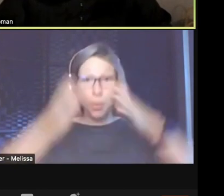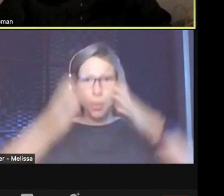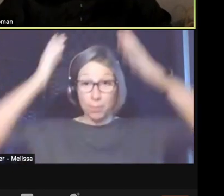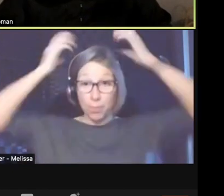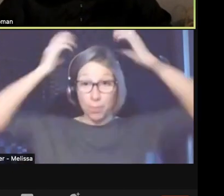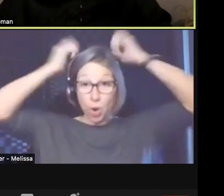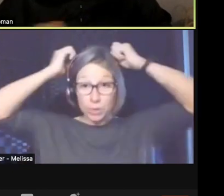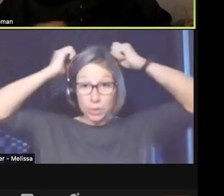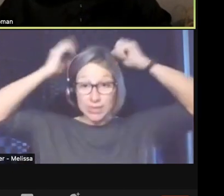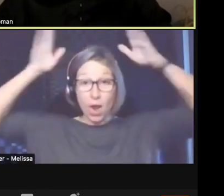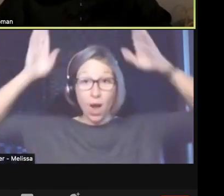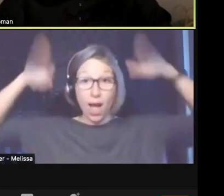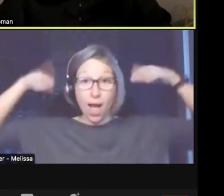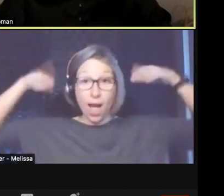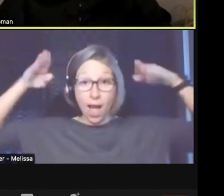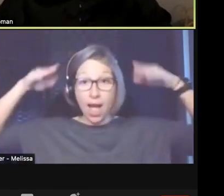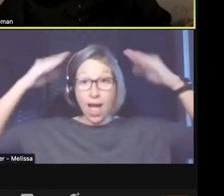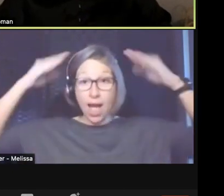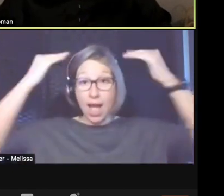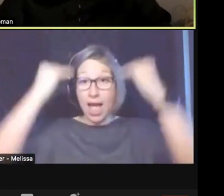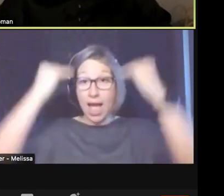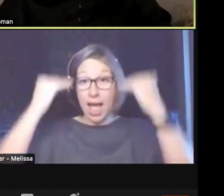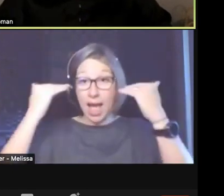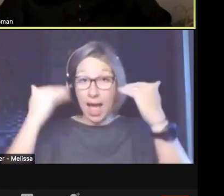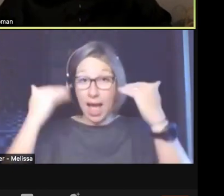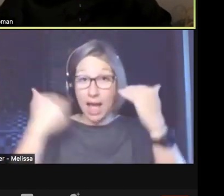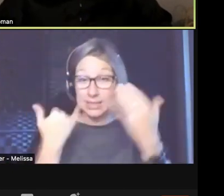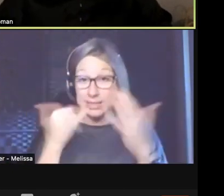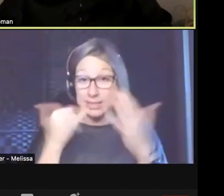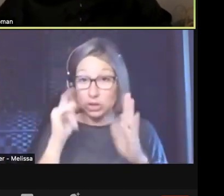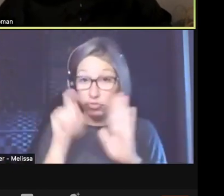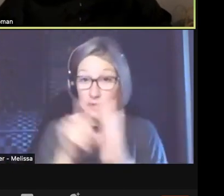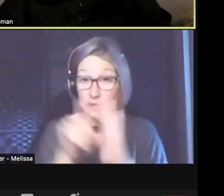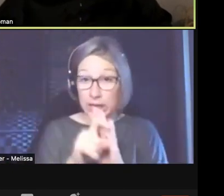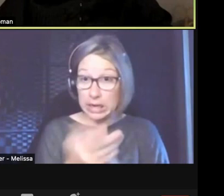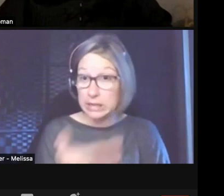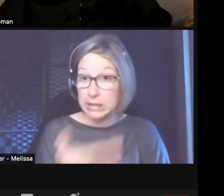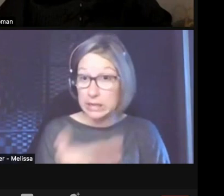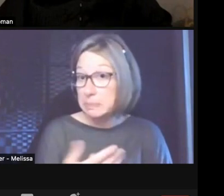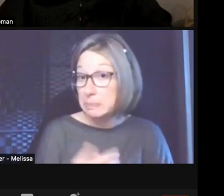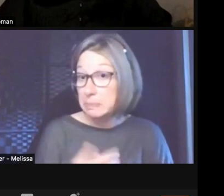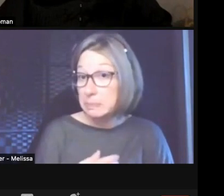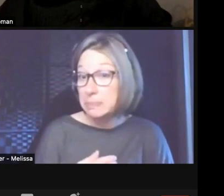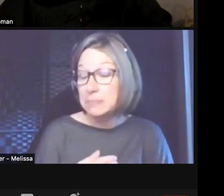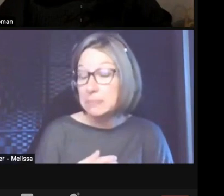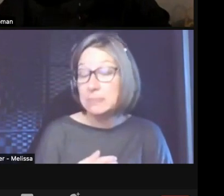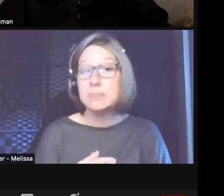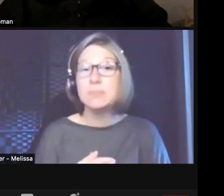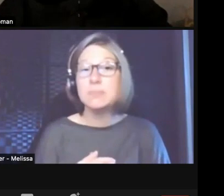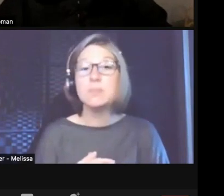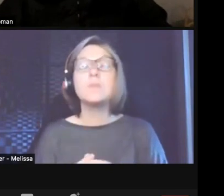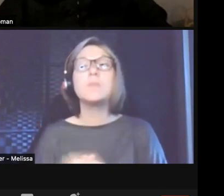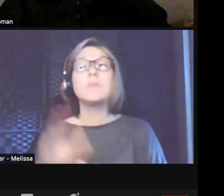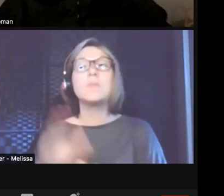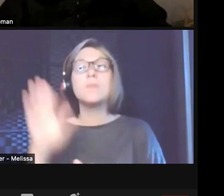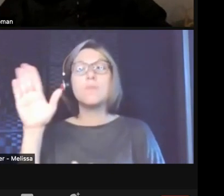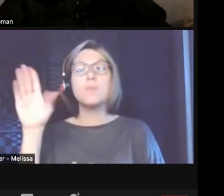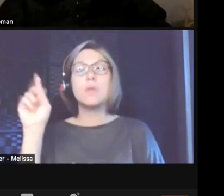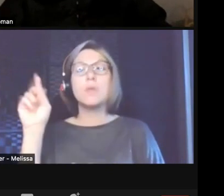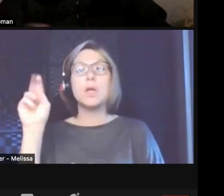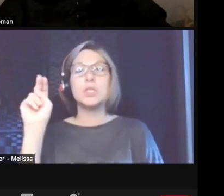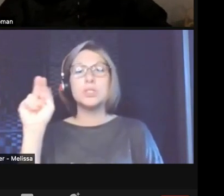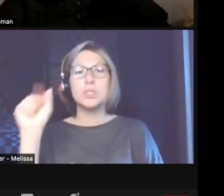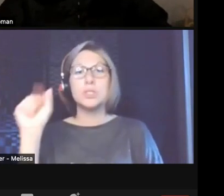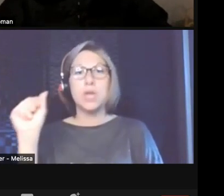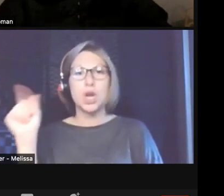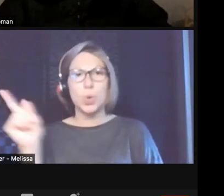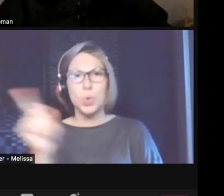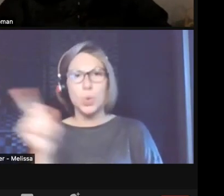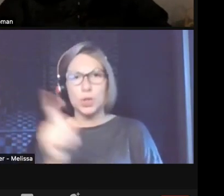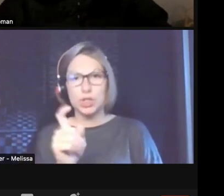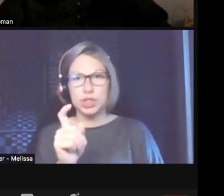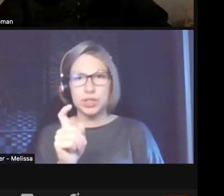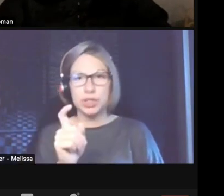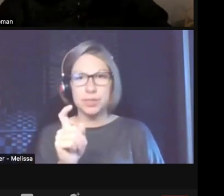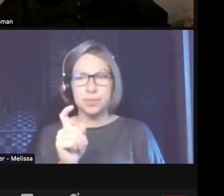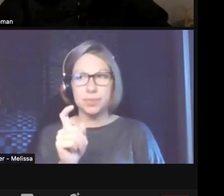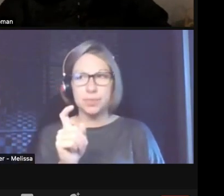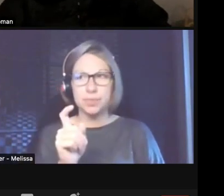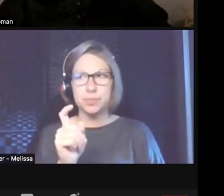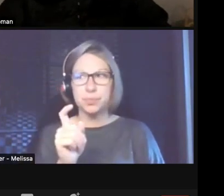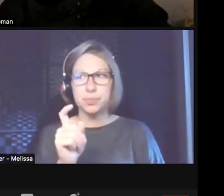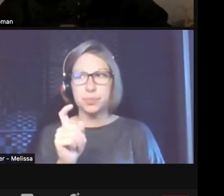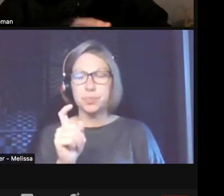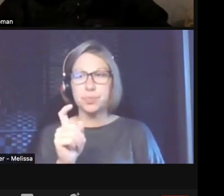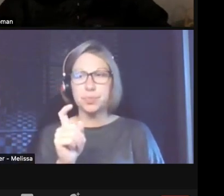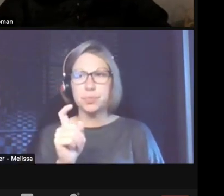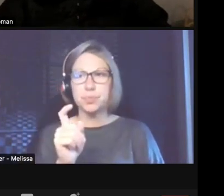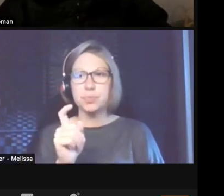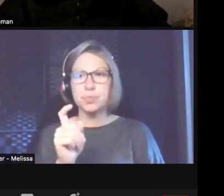Okay. So some of you have seen this. Yes. There is a question. Perfect. The question